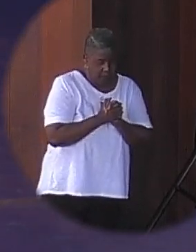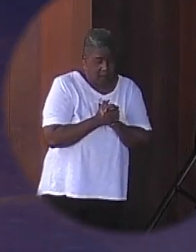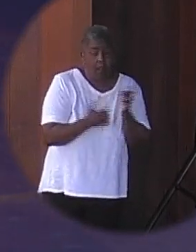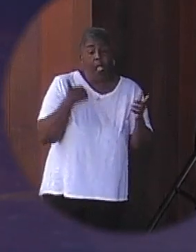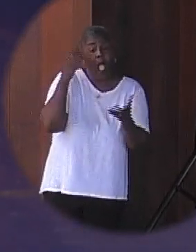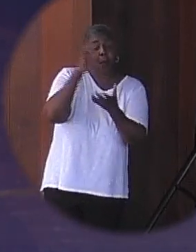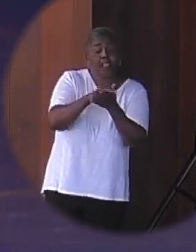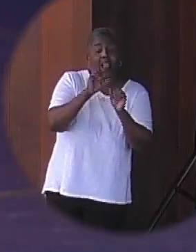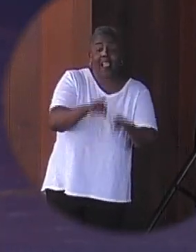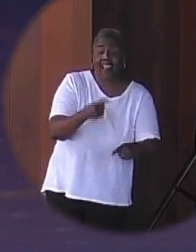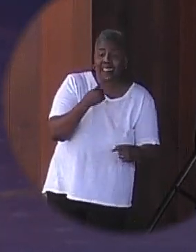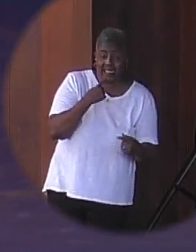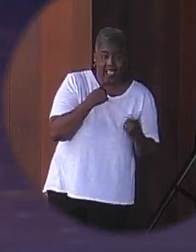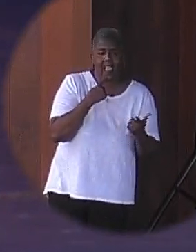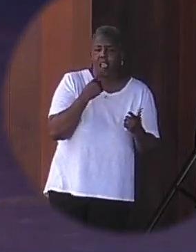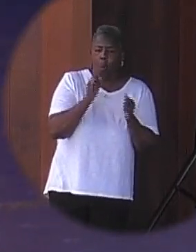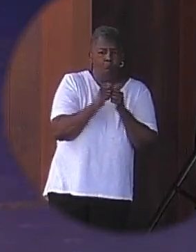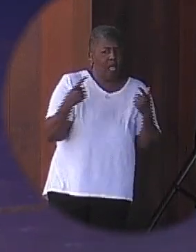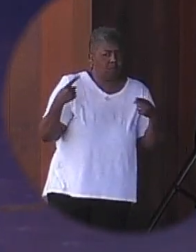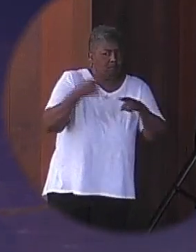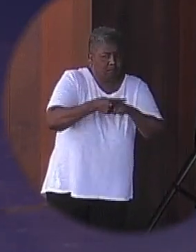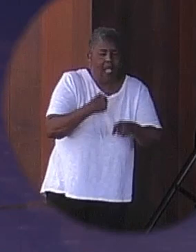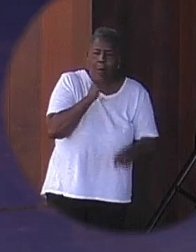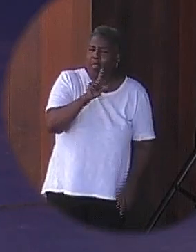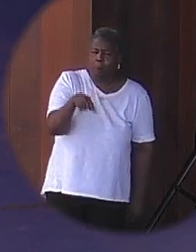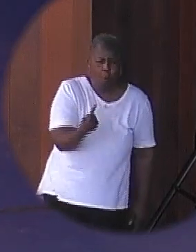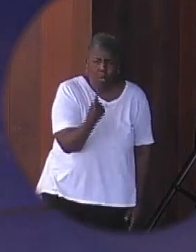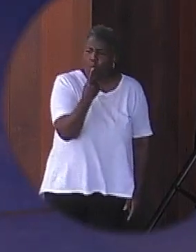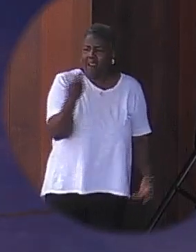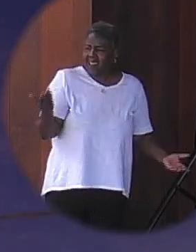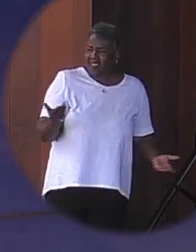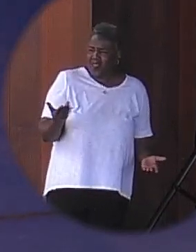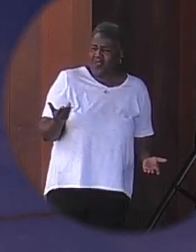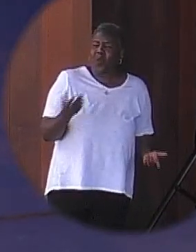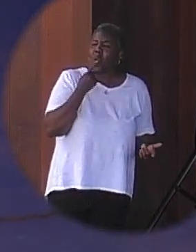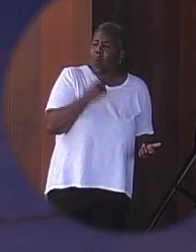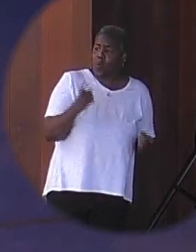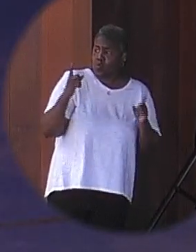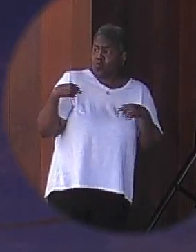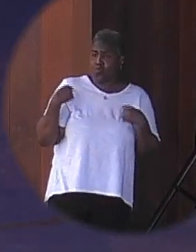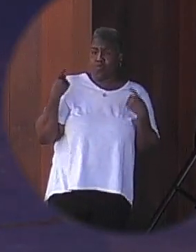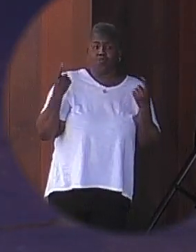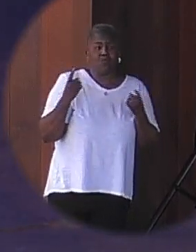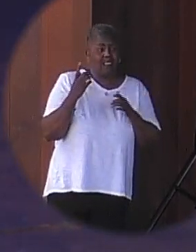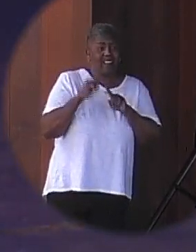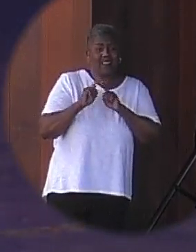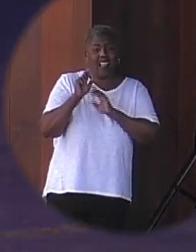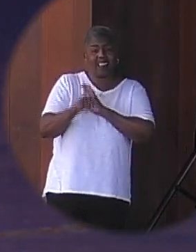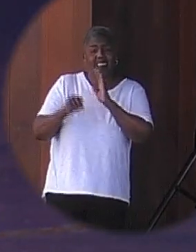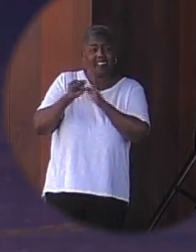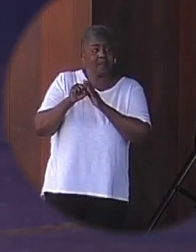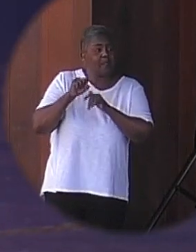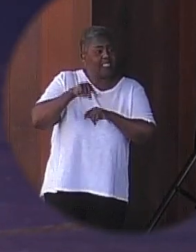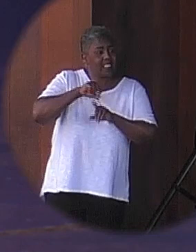I believe I can say without fear of contradiction that I'm not the only one who, during seasons of life, especially this